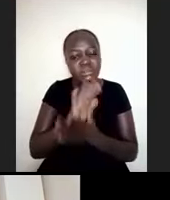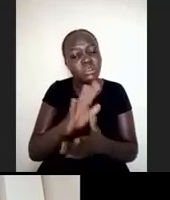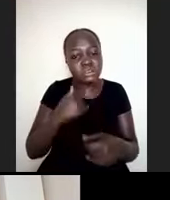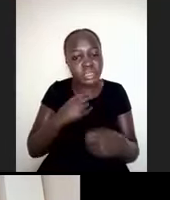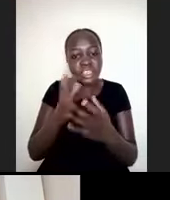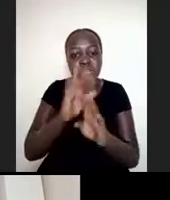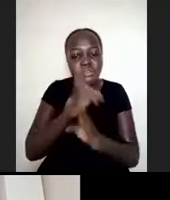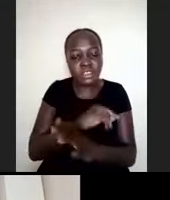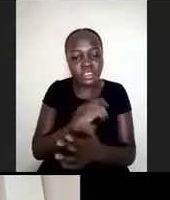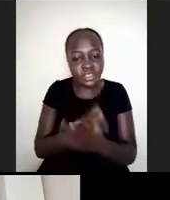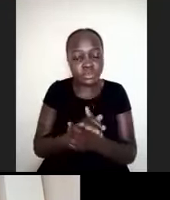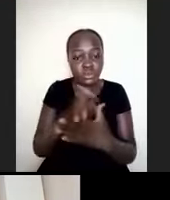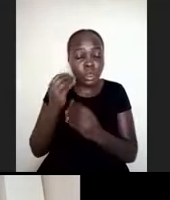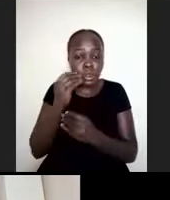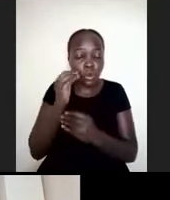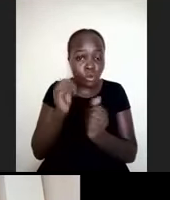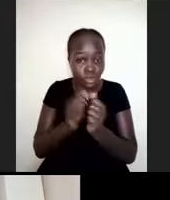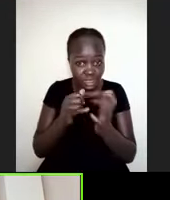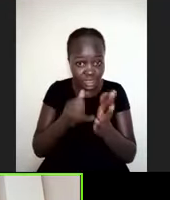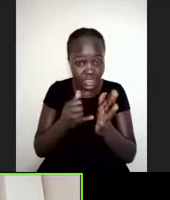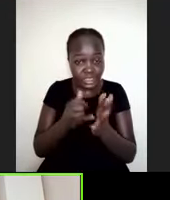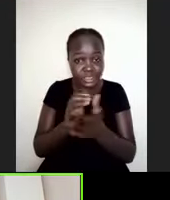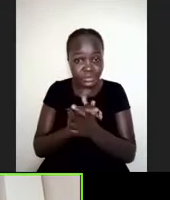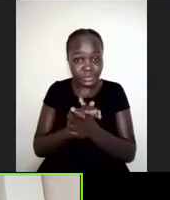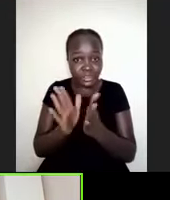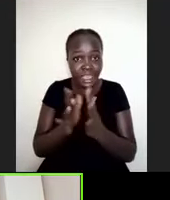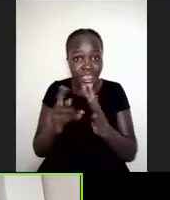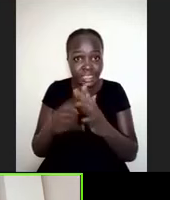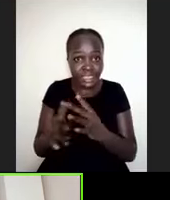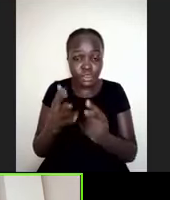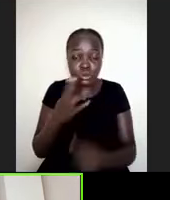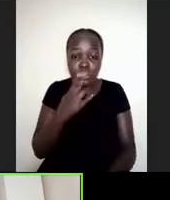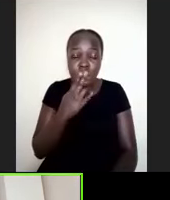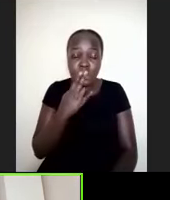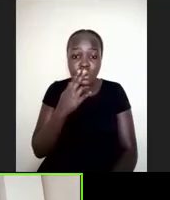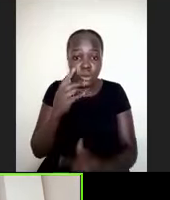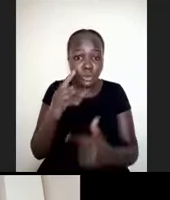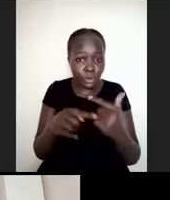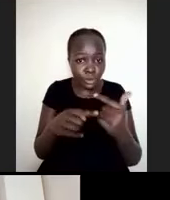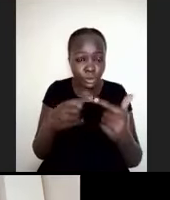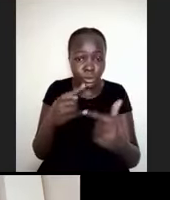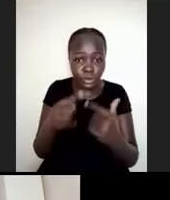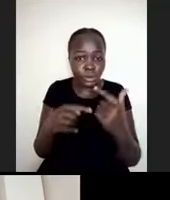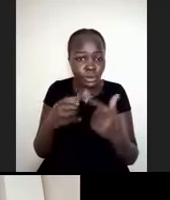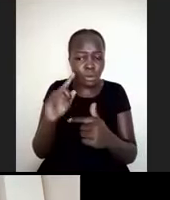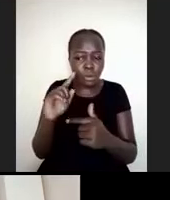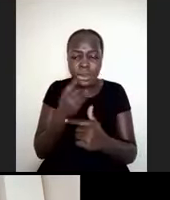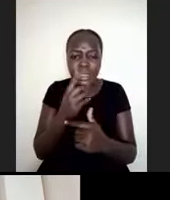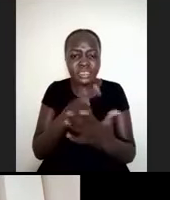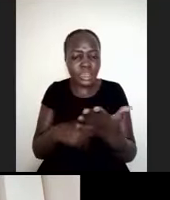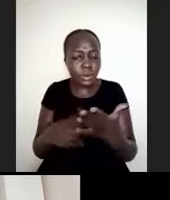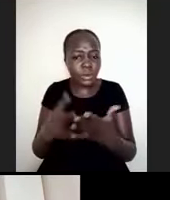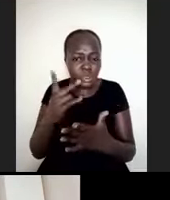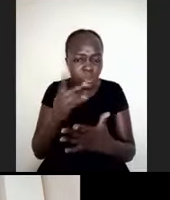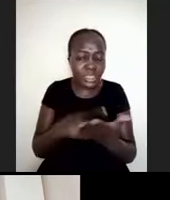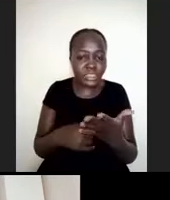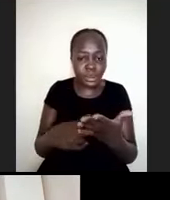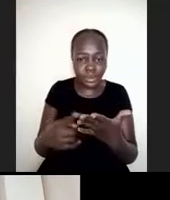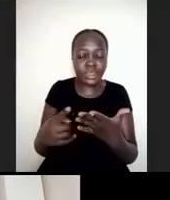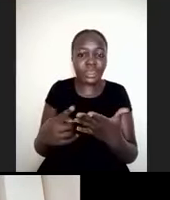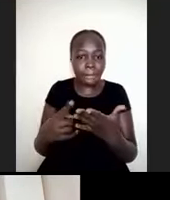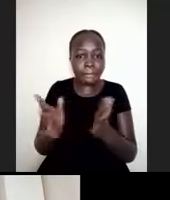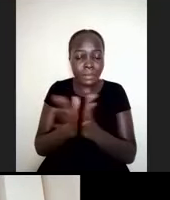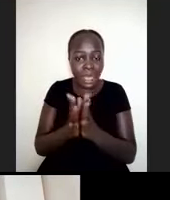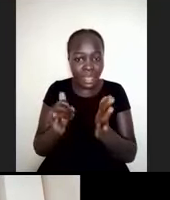So she went home with it and she started to take once a week, twice a week, and then